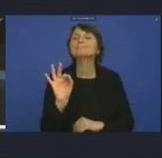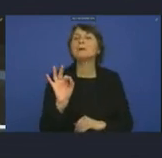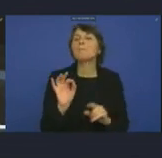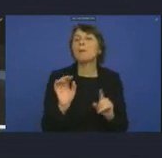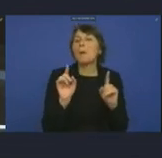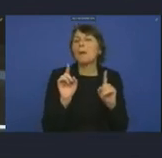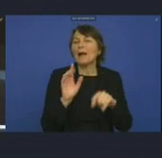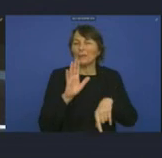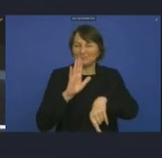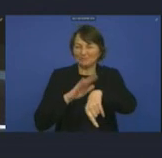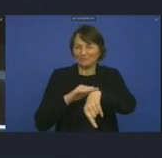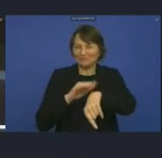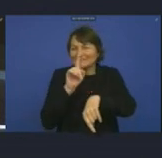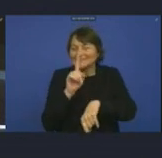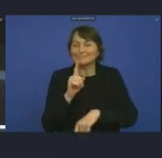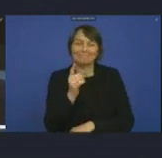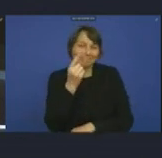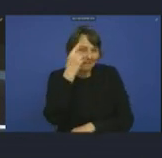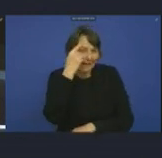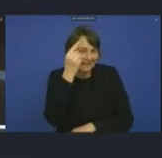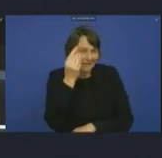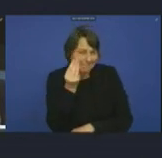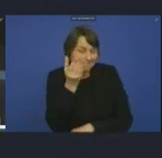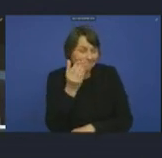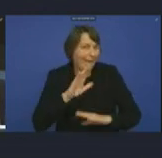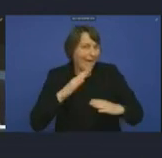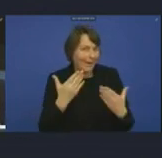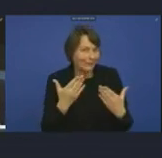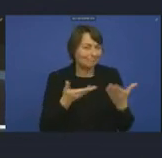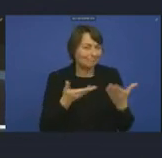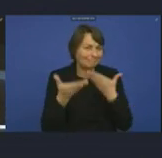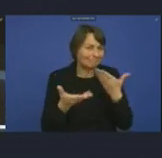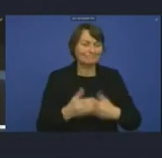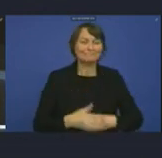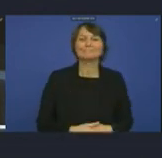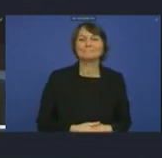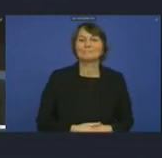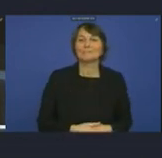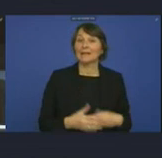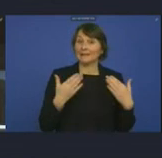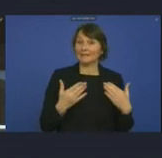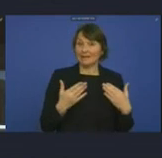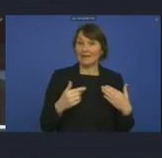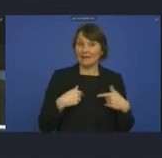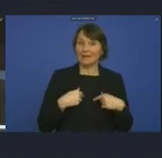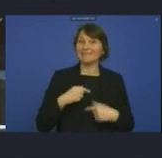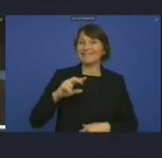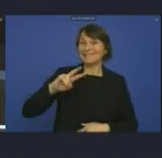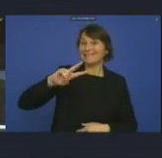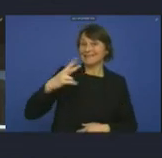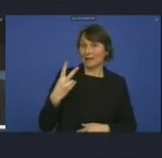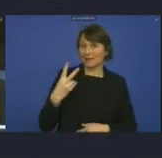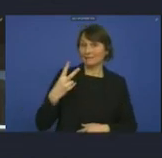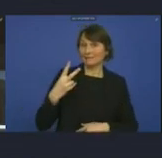advice. So we are engaging in the second year in the e-grant environment. So